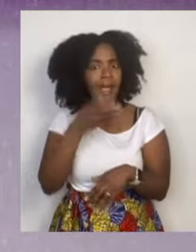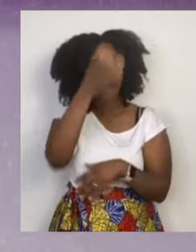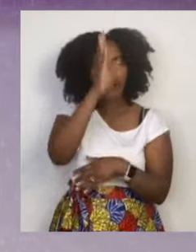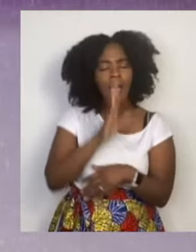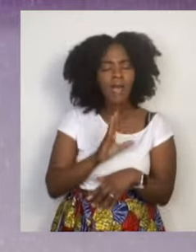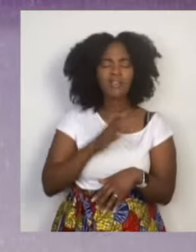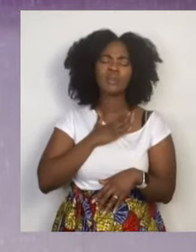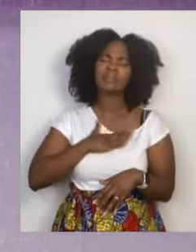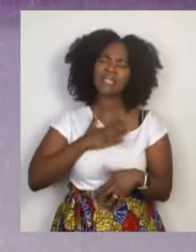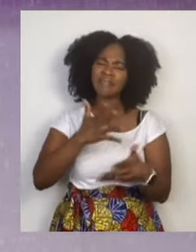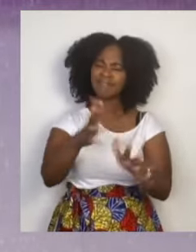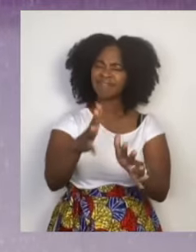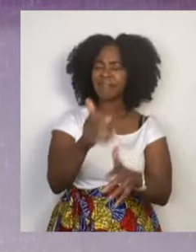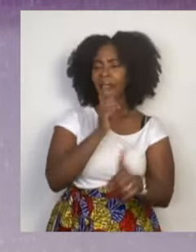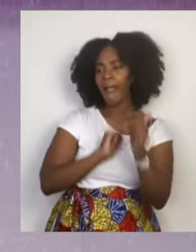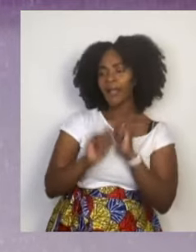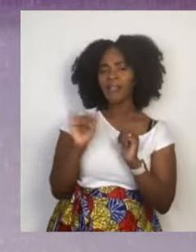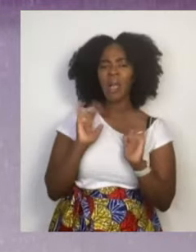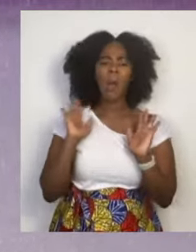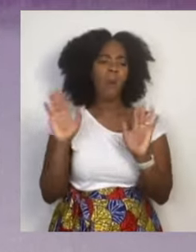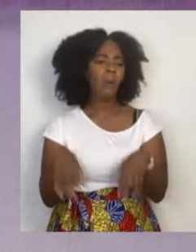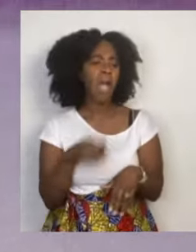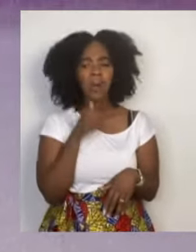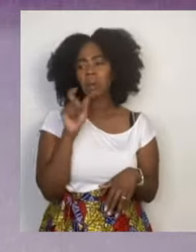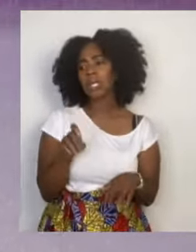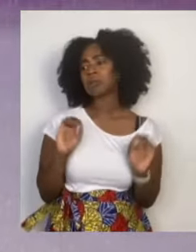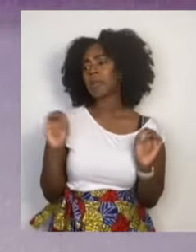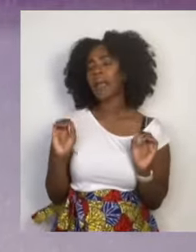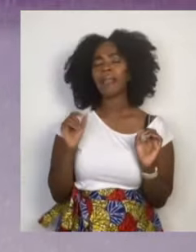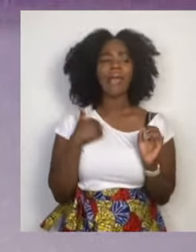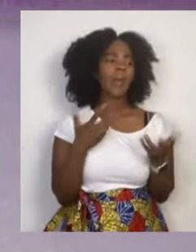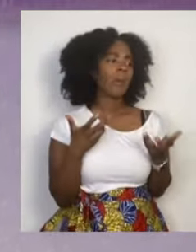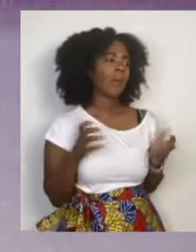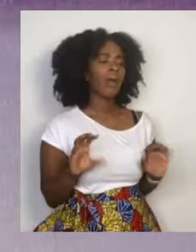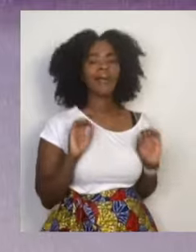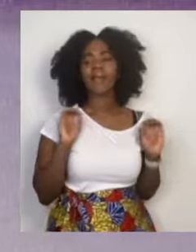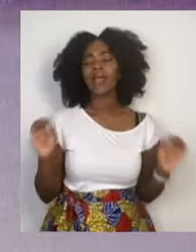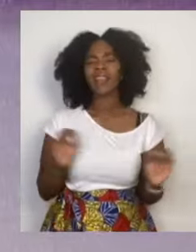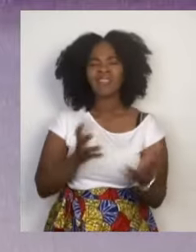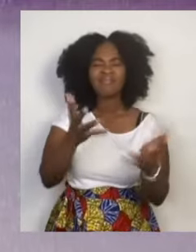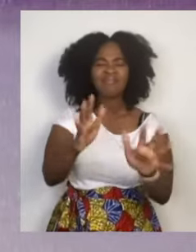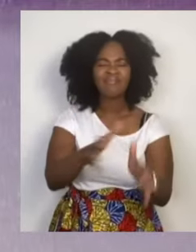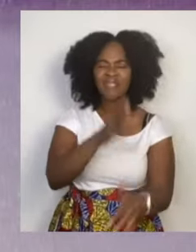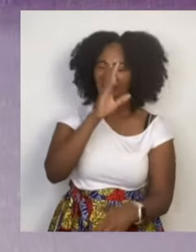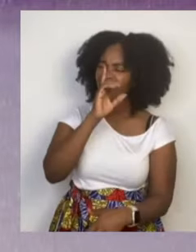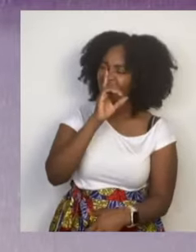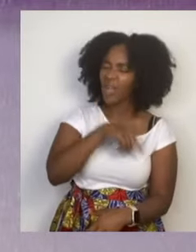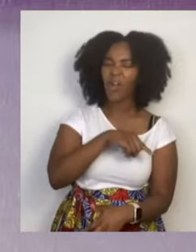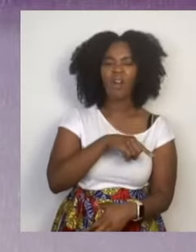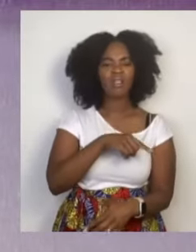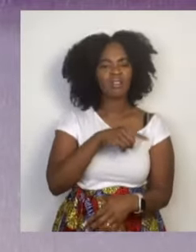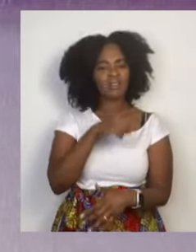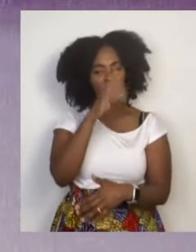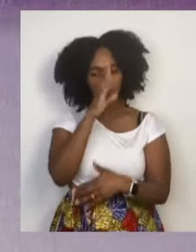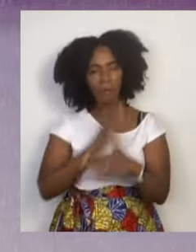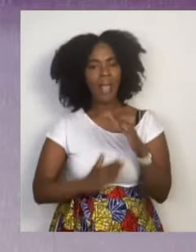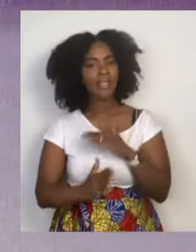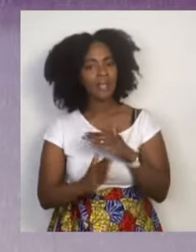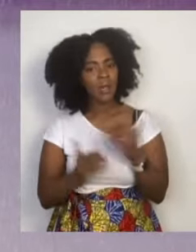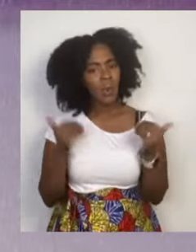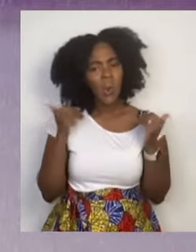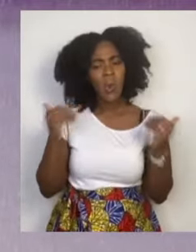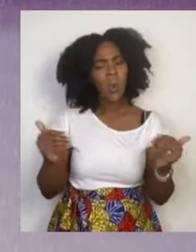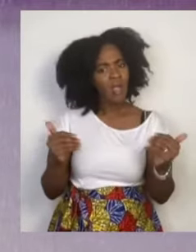nothing. Stop talking like you don't want nothing. Stop that false humility and just open up your mouth and say, I